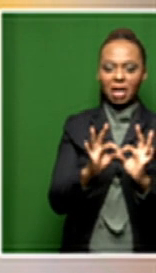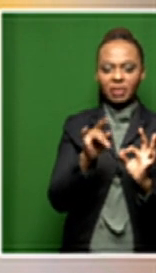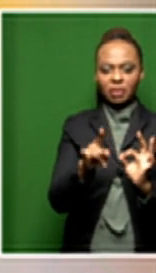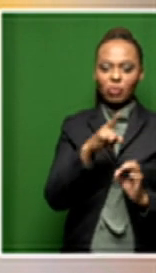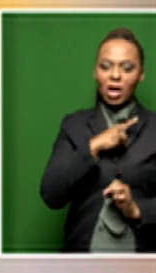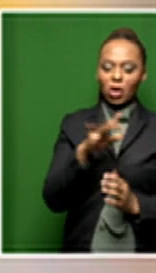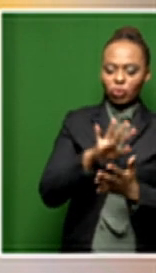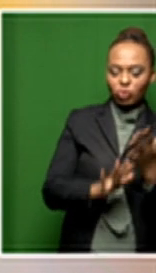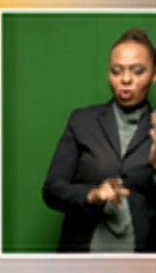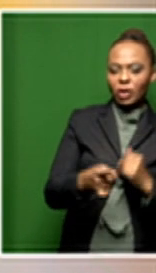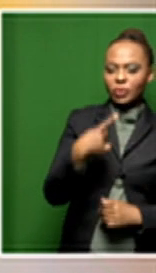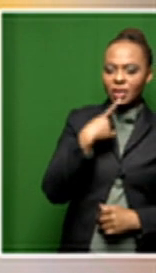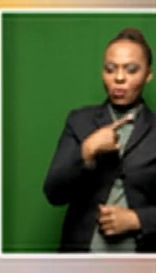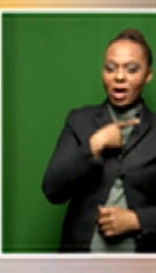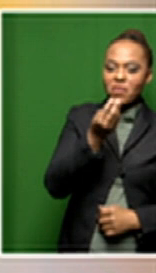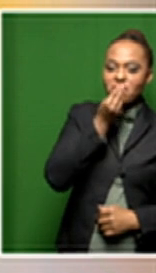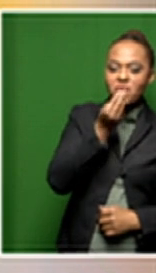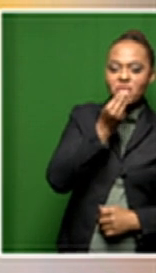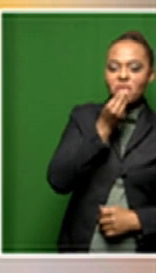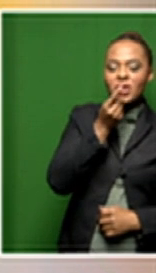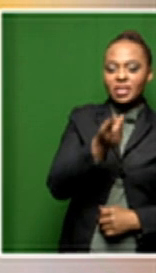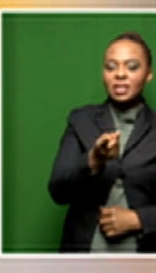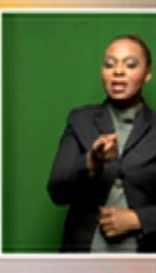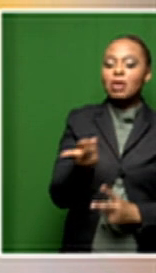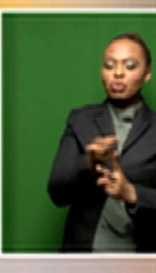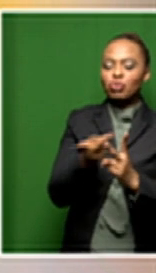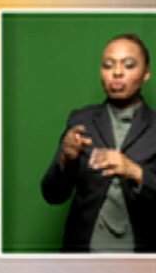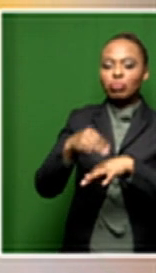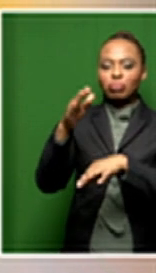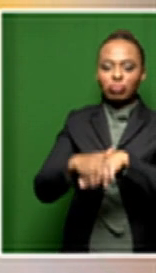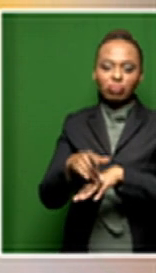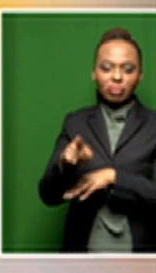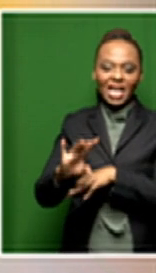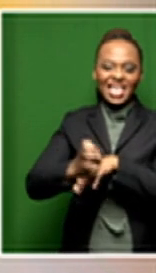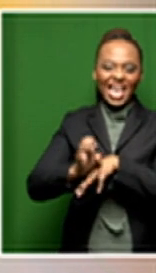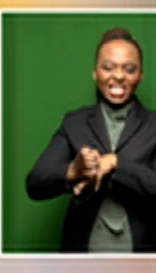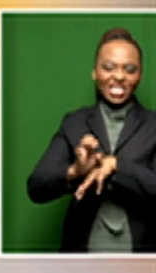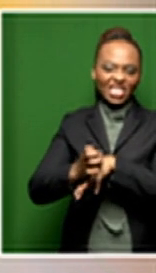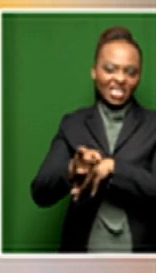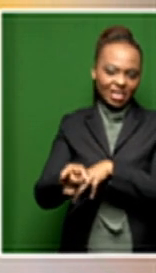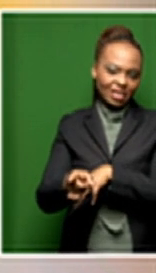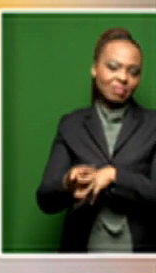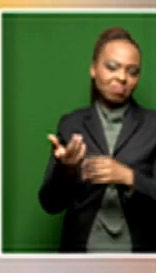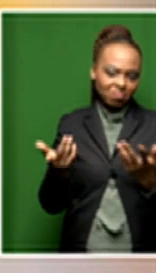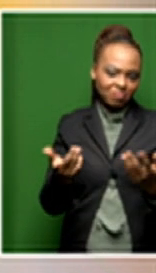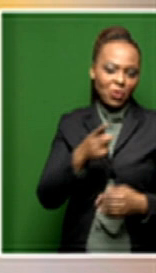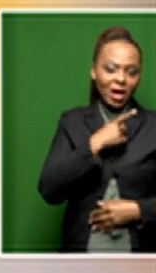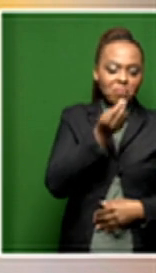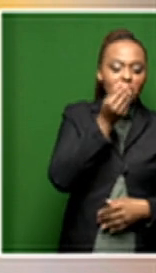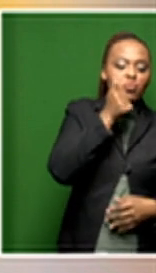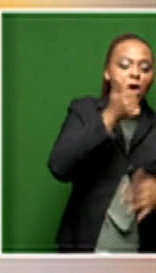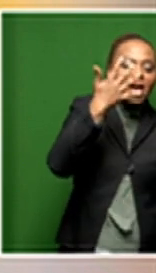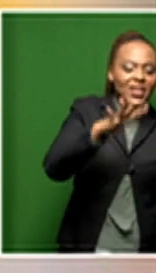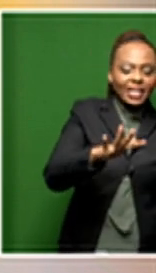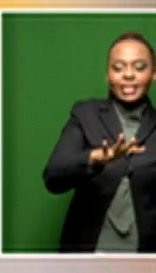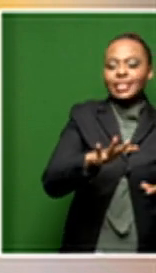I believe my food was responsible for making people get engaged. That's how good it was. Yes.